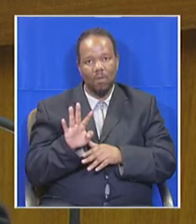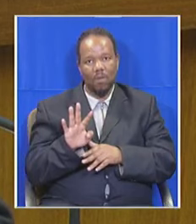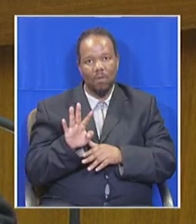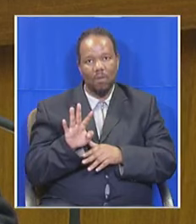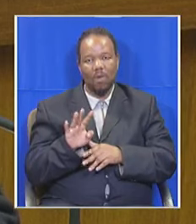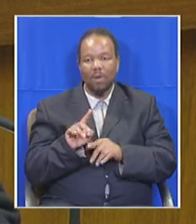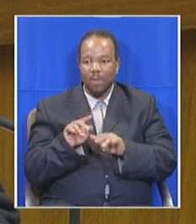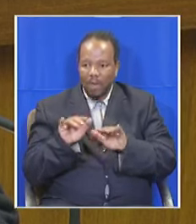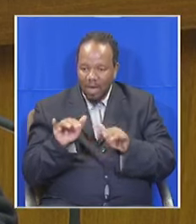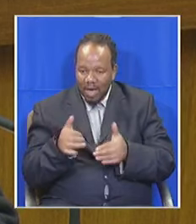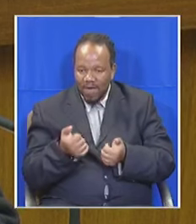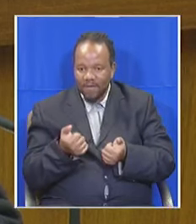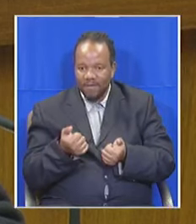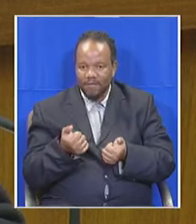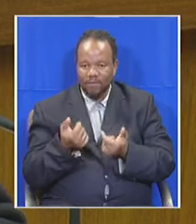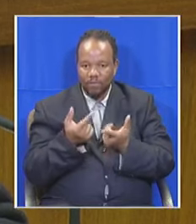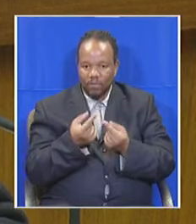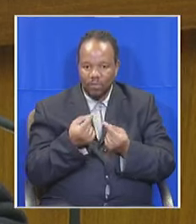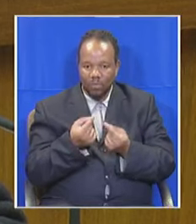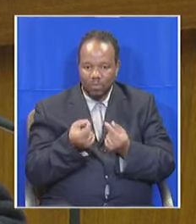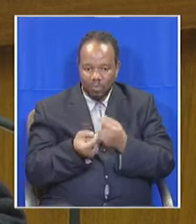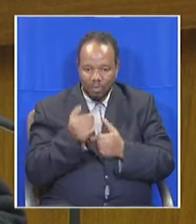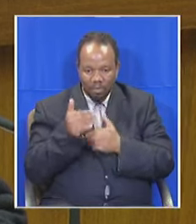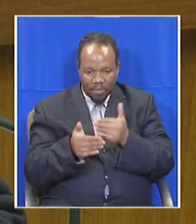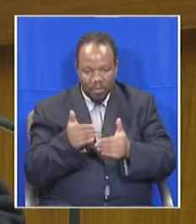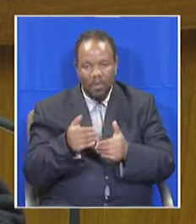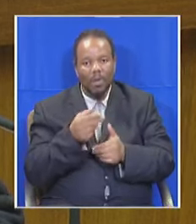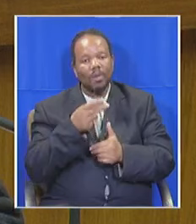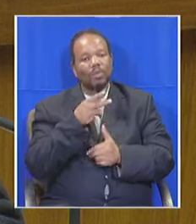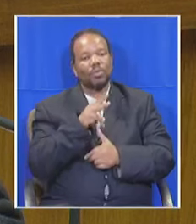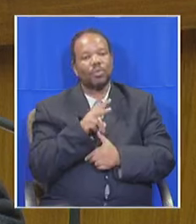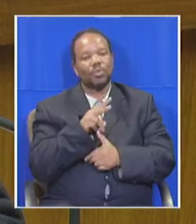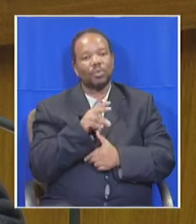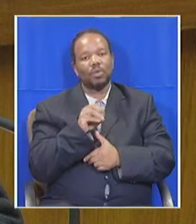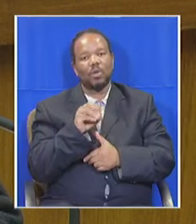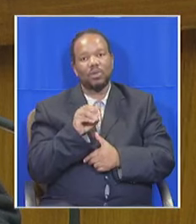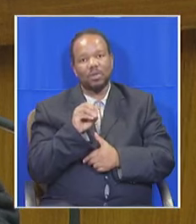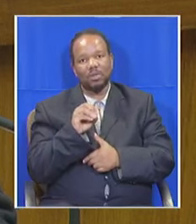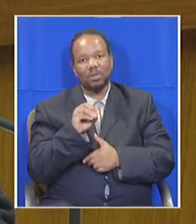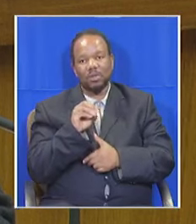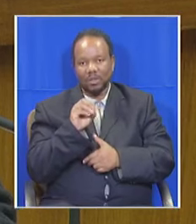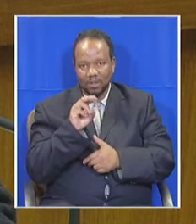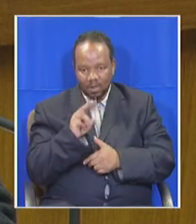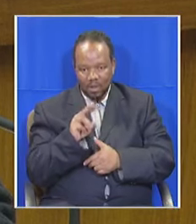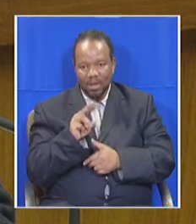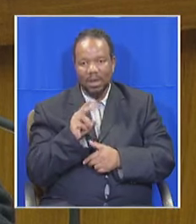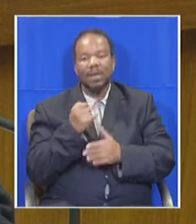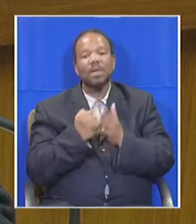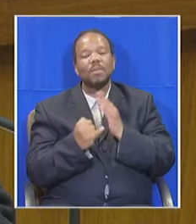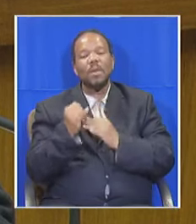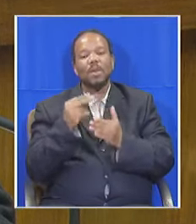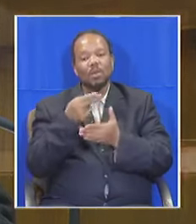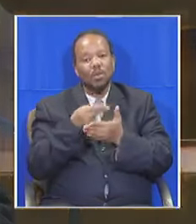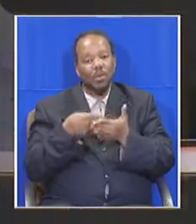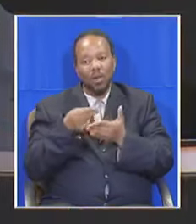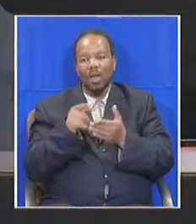inherited dignity. The original conception in 2000 Act to exclude independent contractors from the scheme of